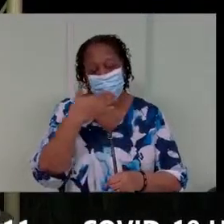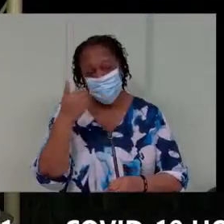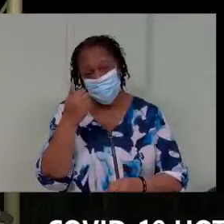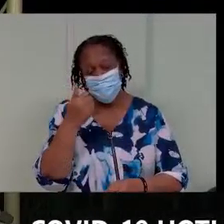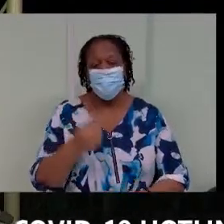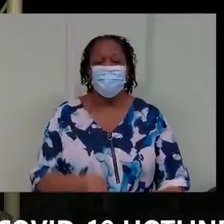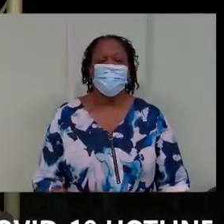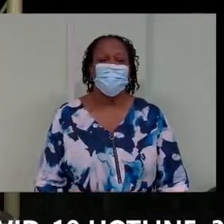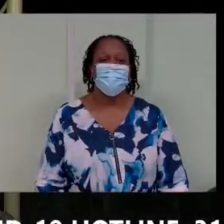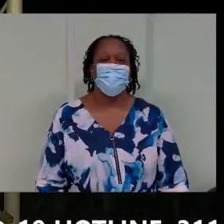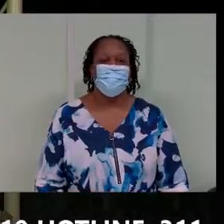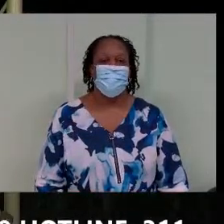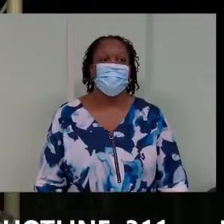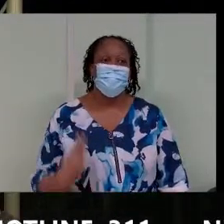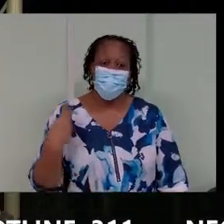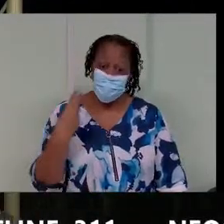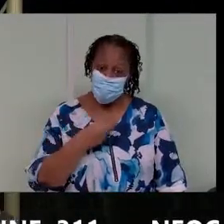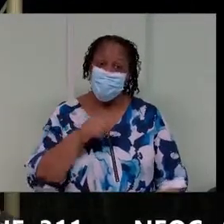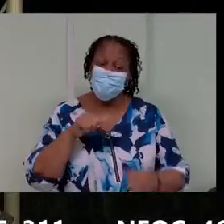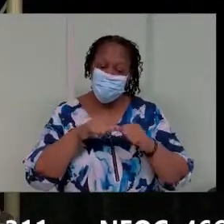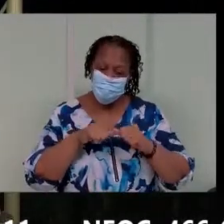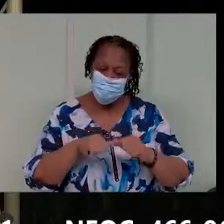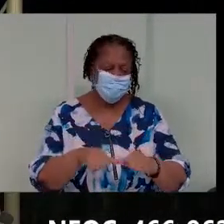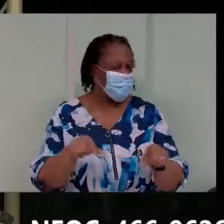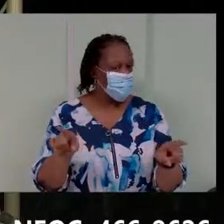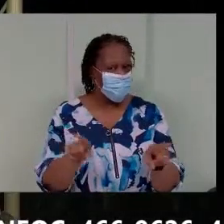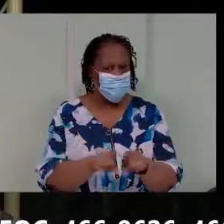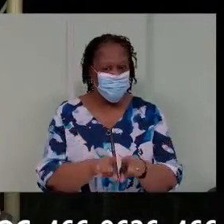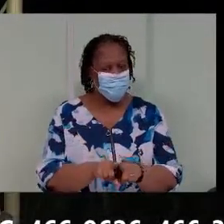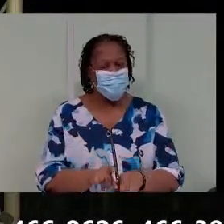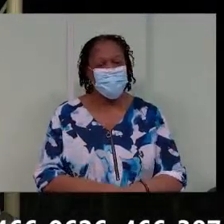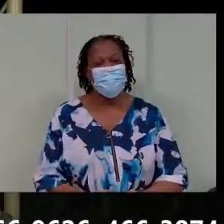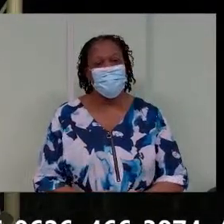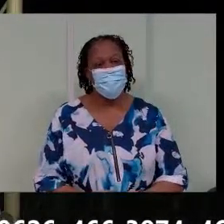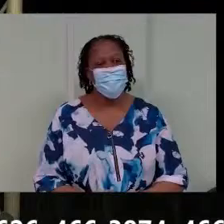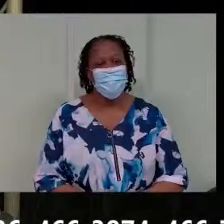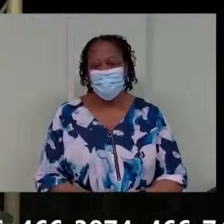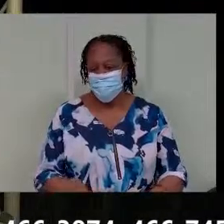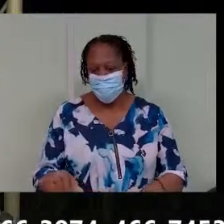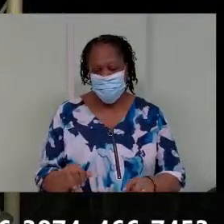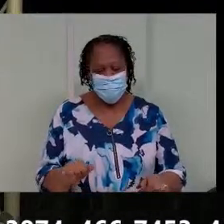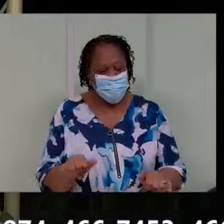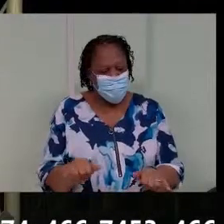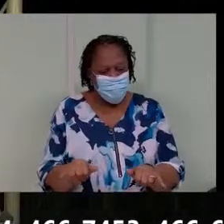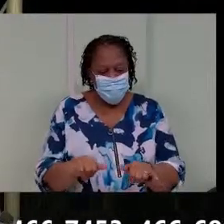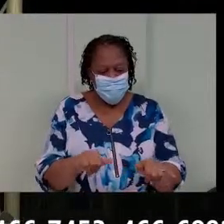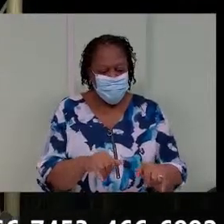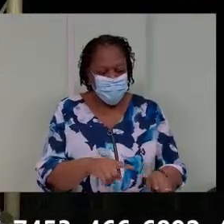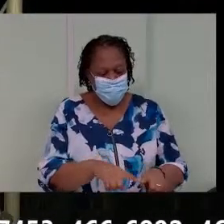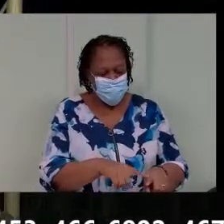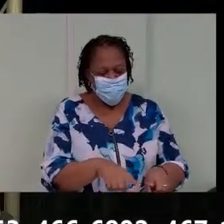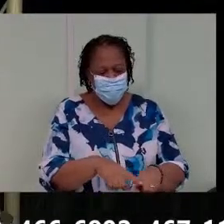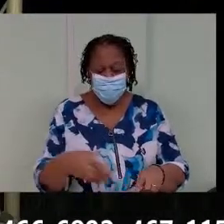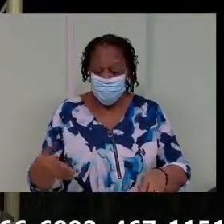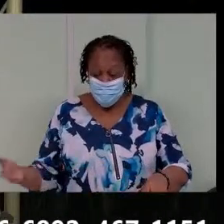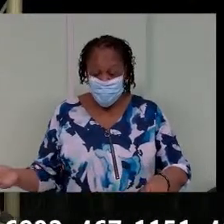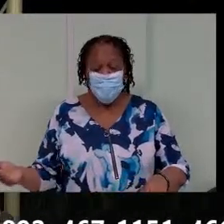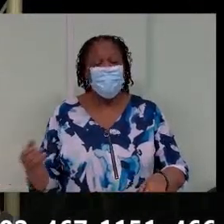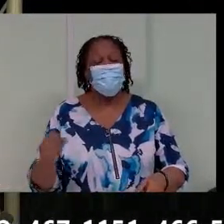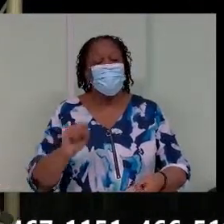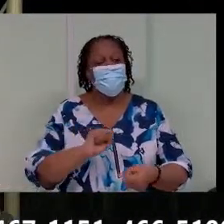we have to continue to put all the measures and protocols in place to mitigate